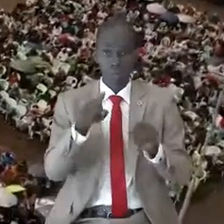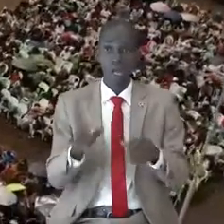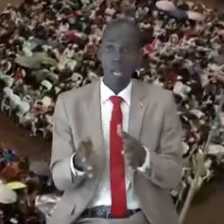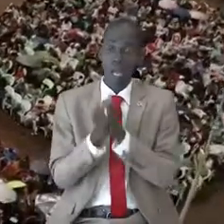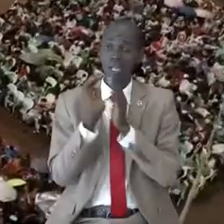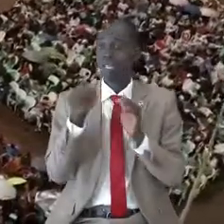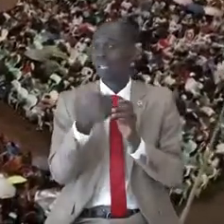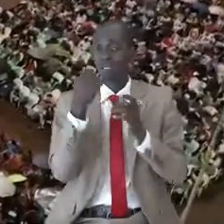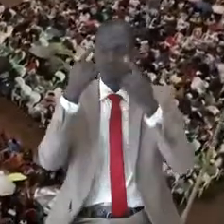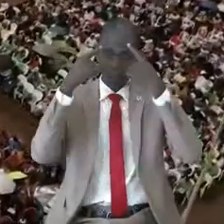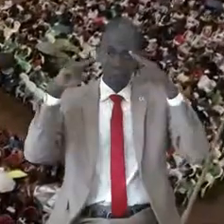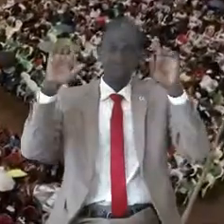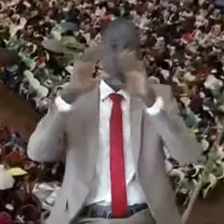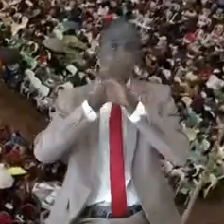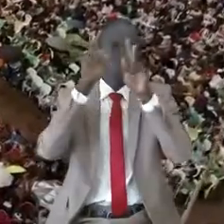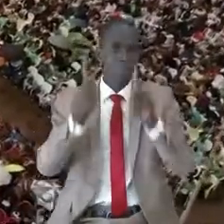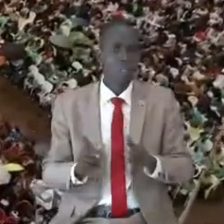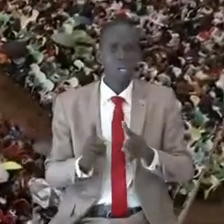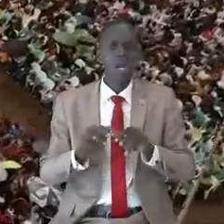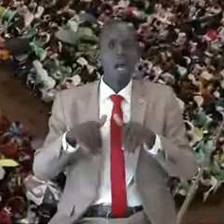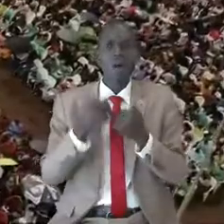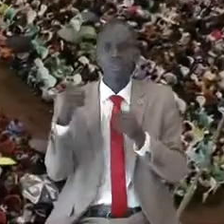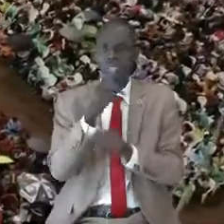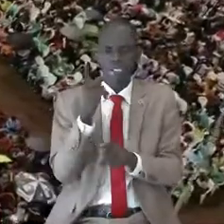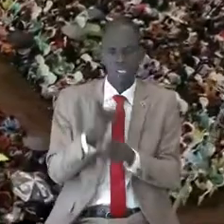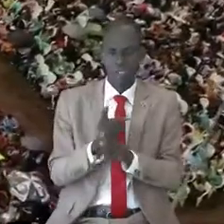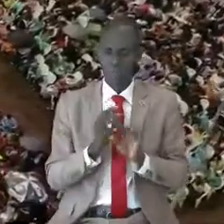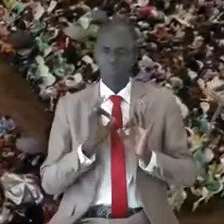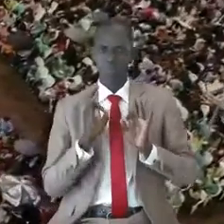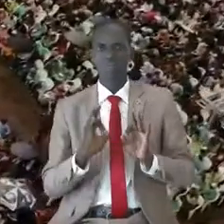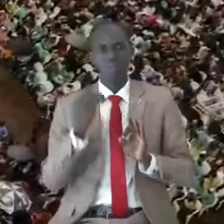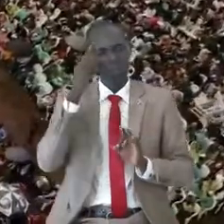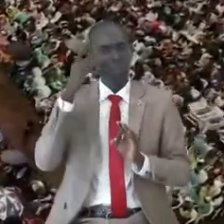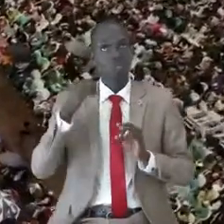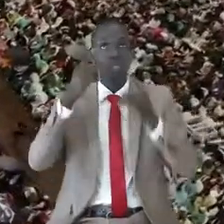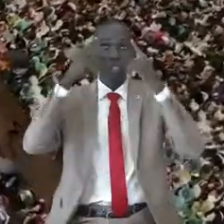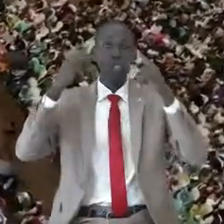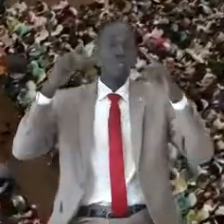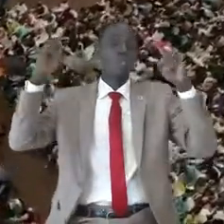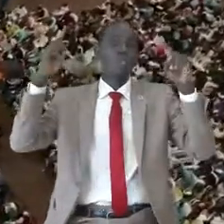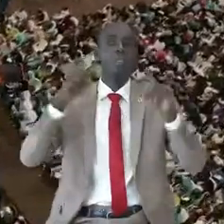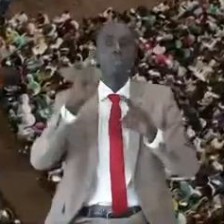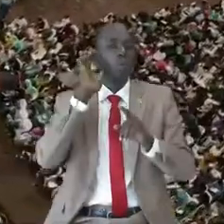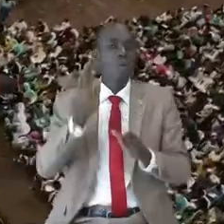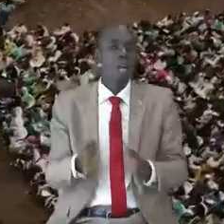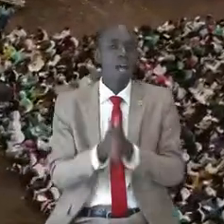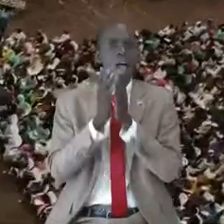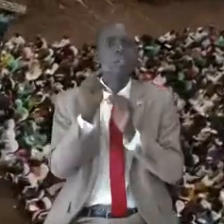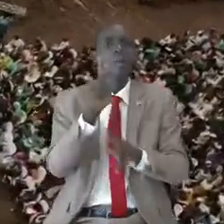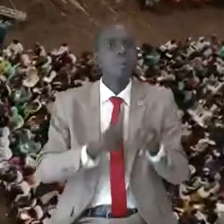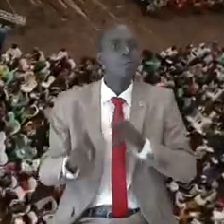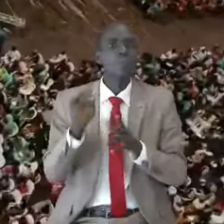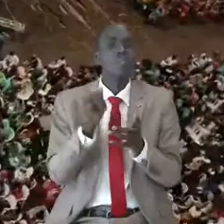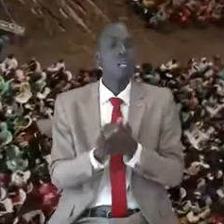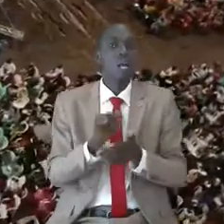they achieve. They have to keep fit for the achievement. And then you ask the people who are on their